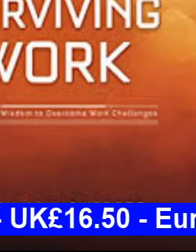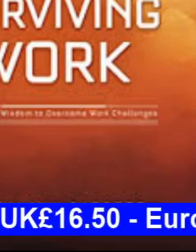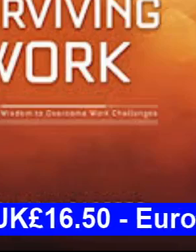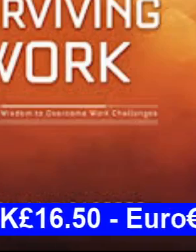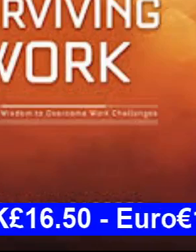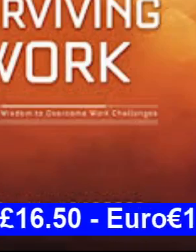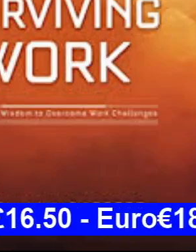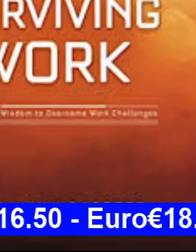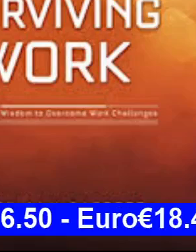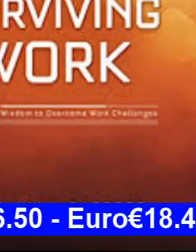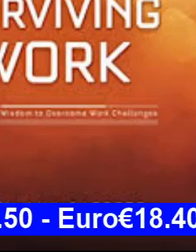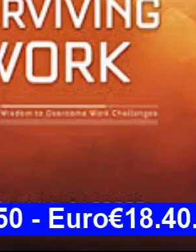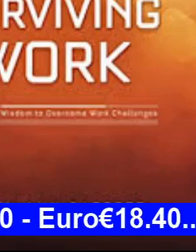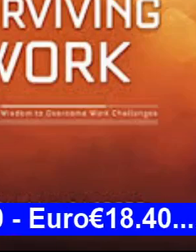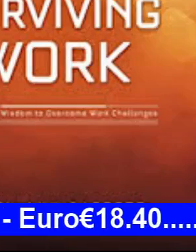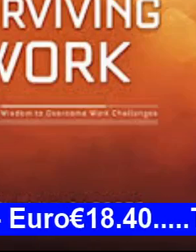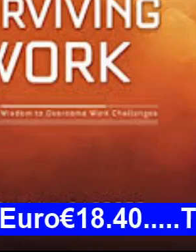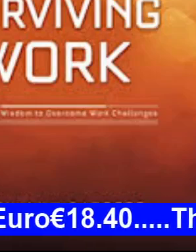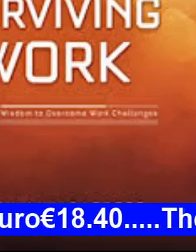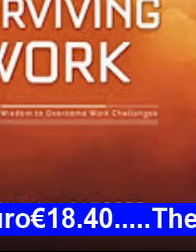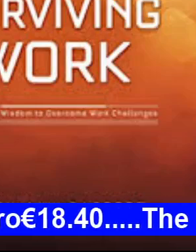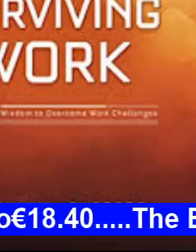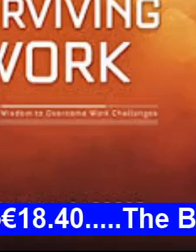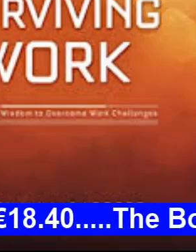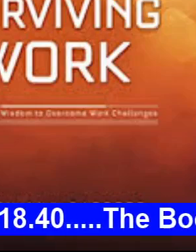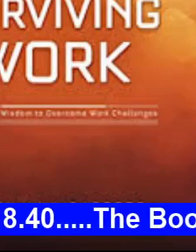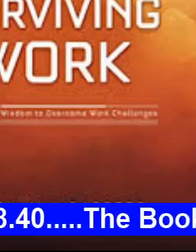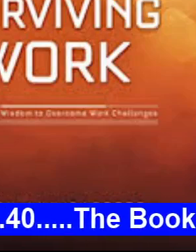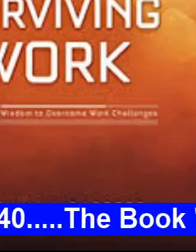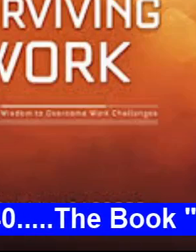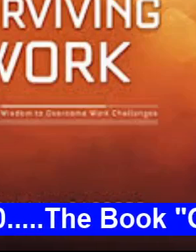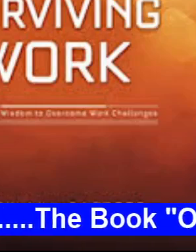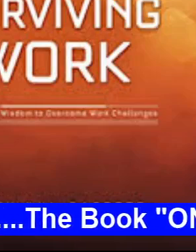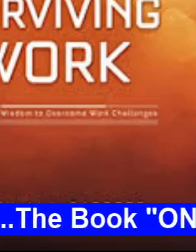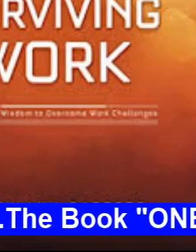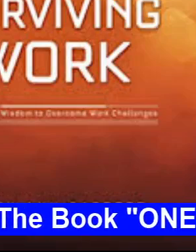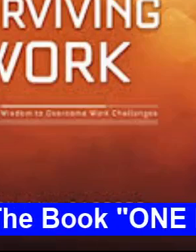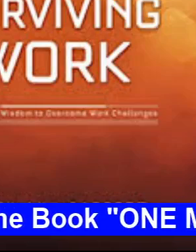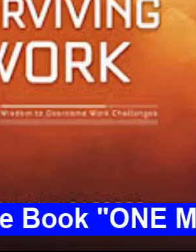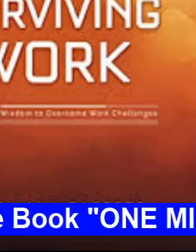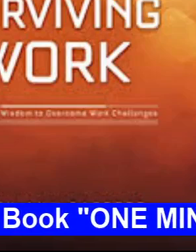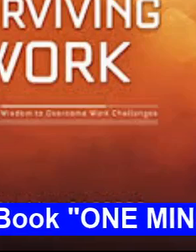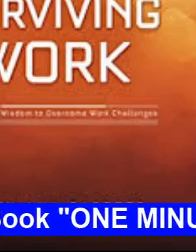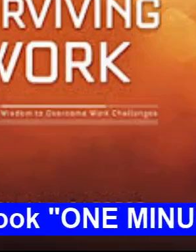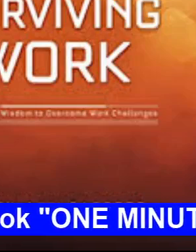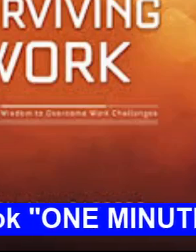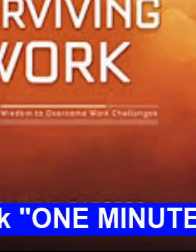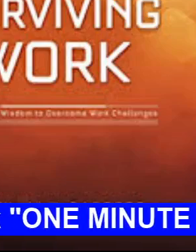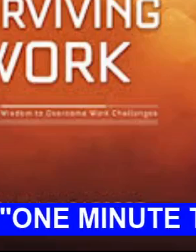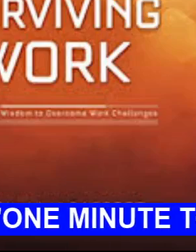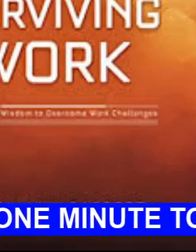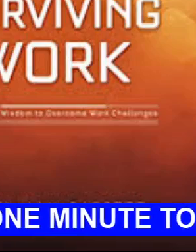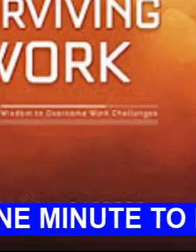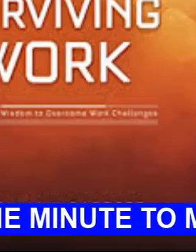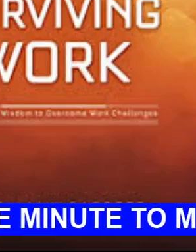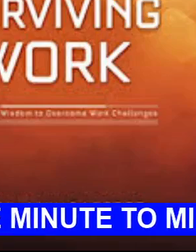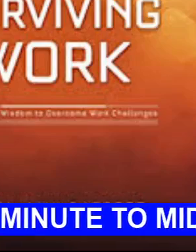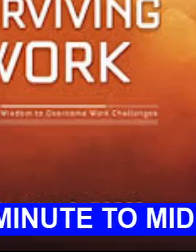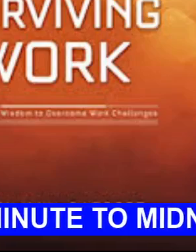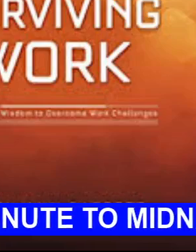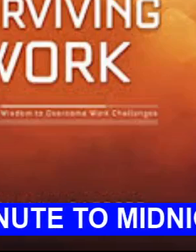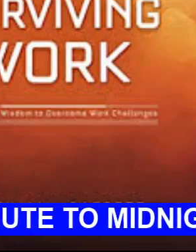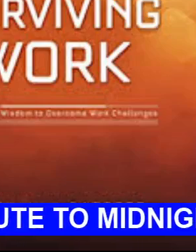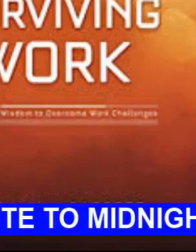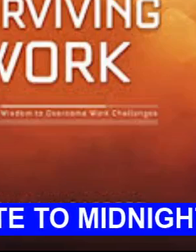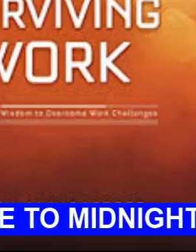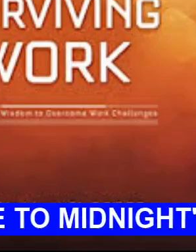and the challenges at the workplace. And when you make your purchase, very important, please go back and give